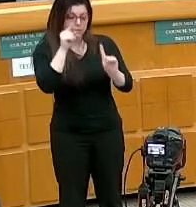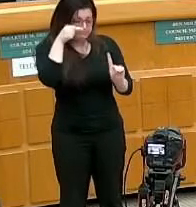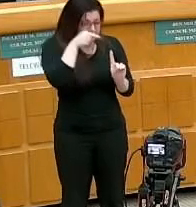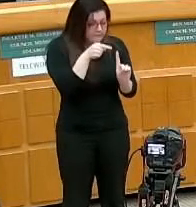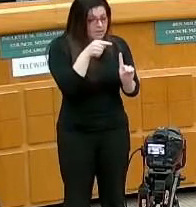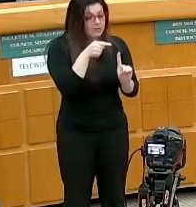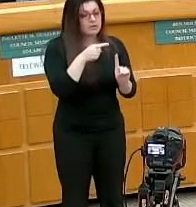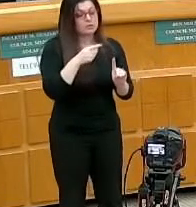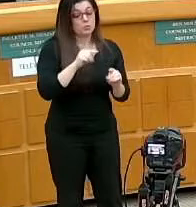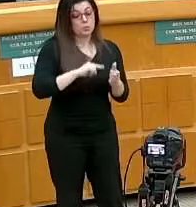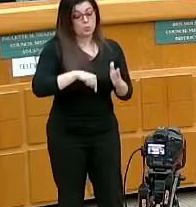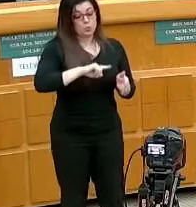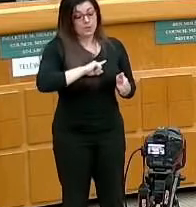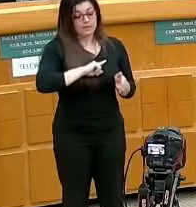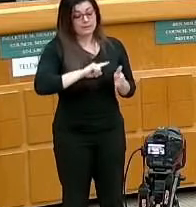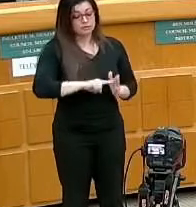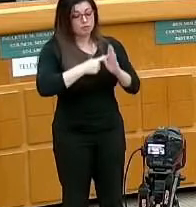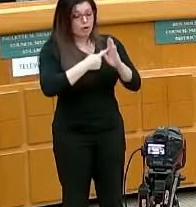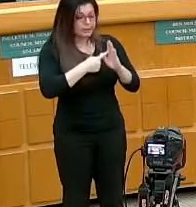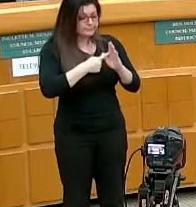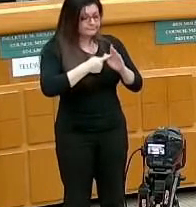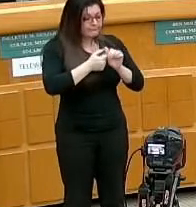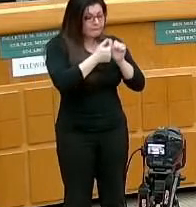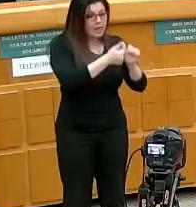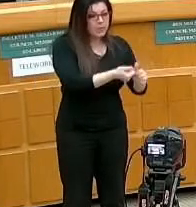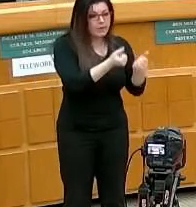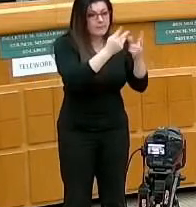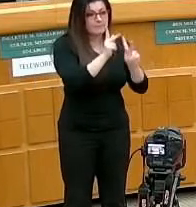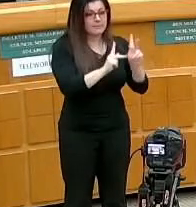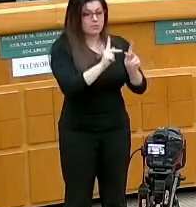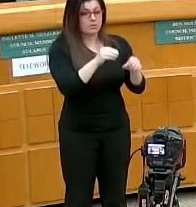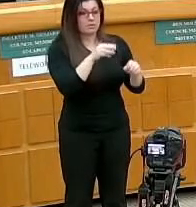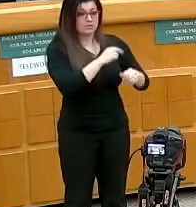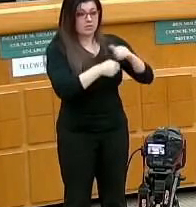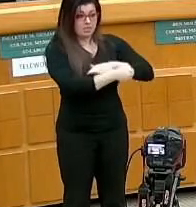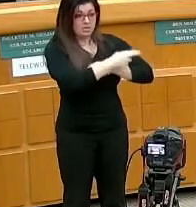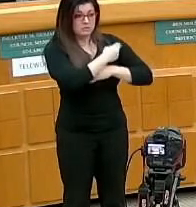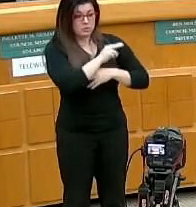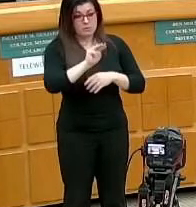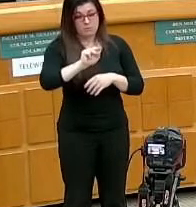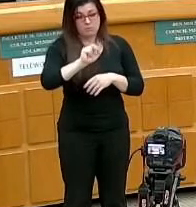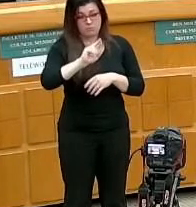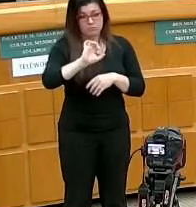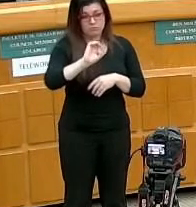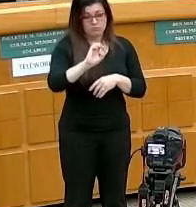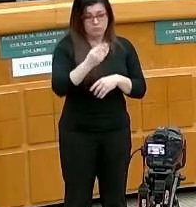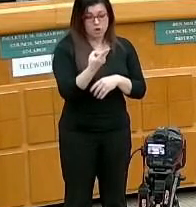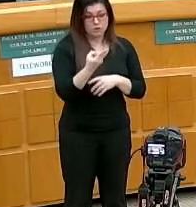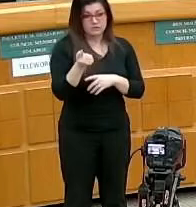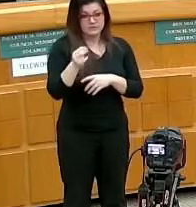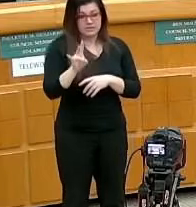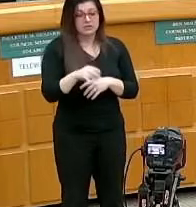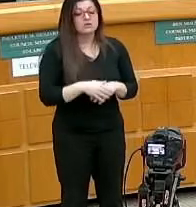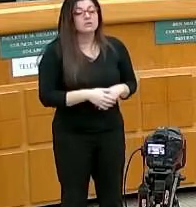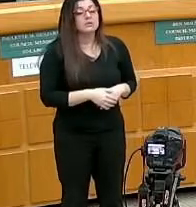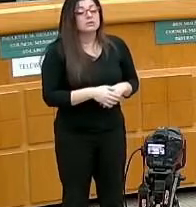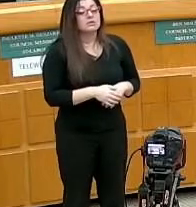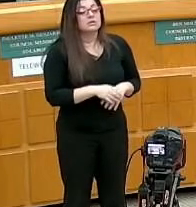being hospitalizations, 17 persons have been hospitalized in our county because of